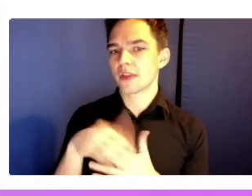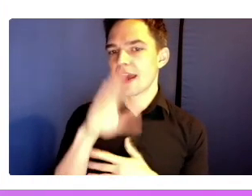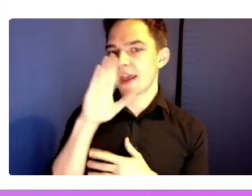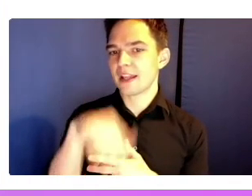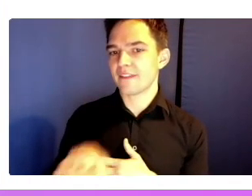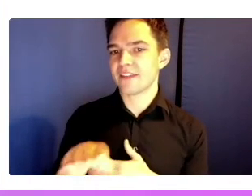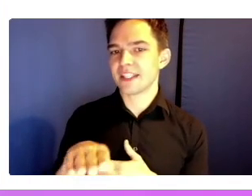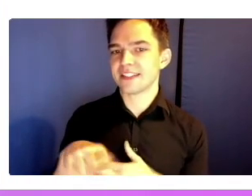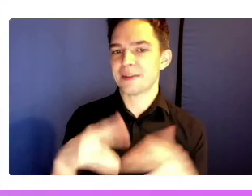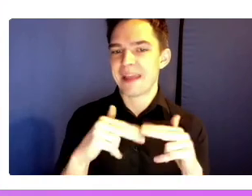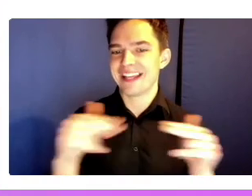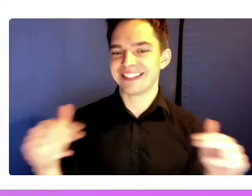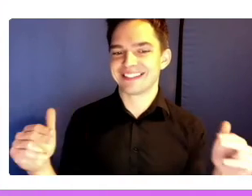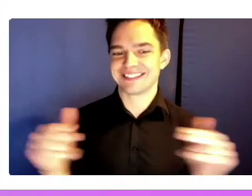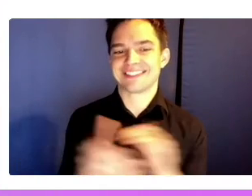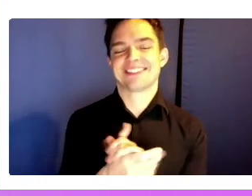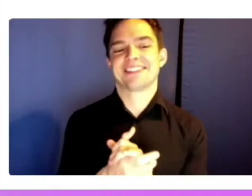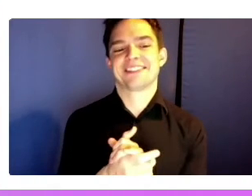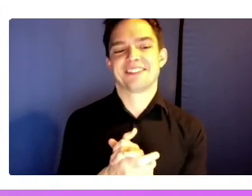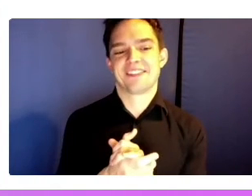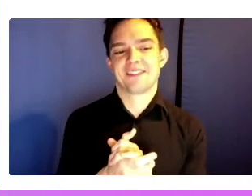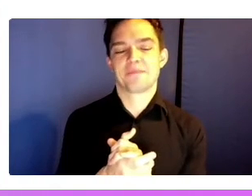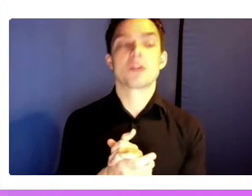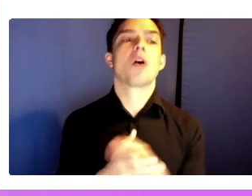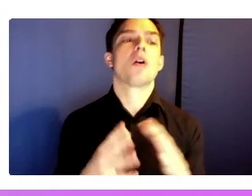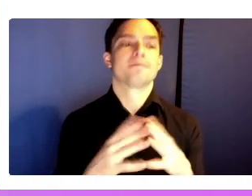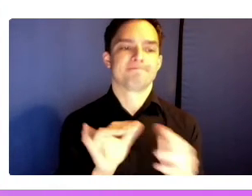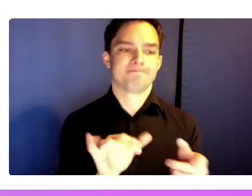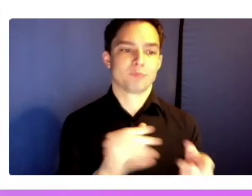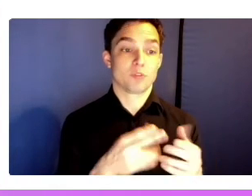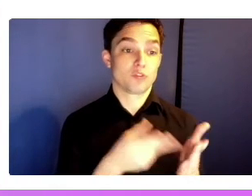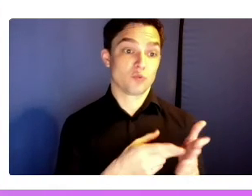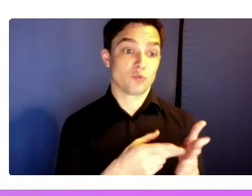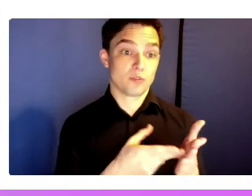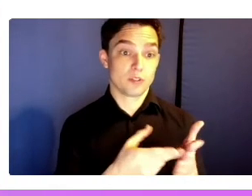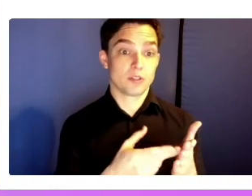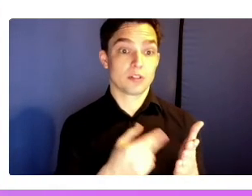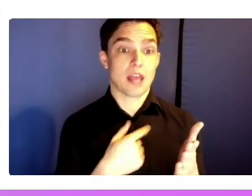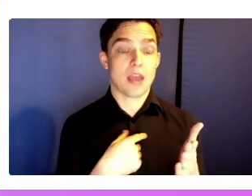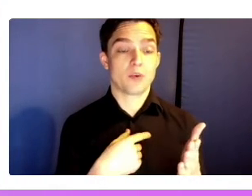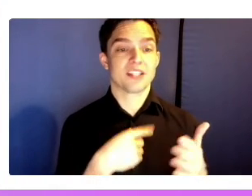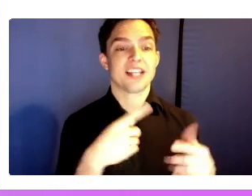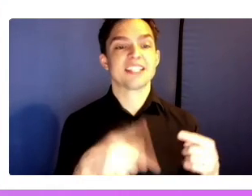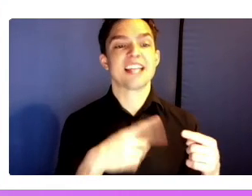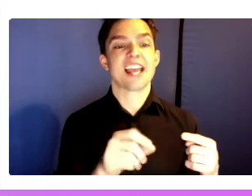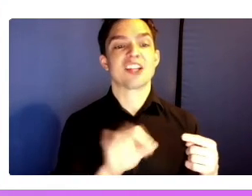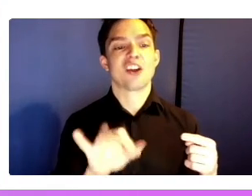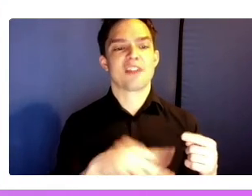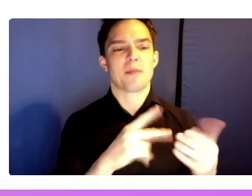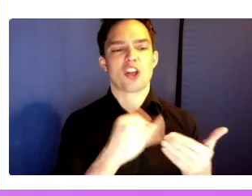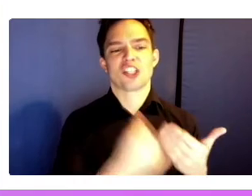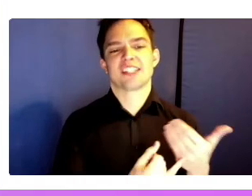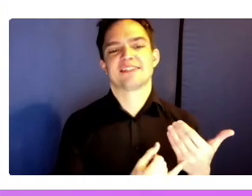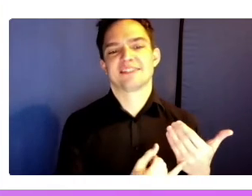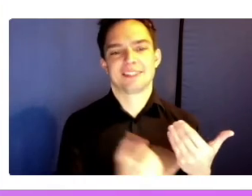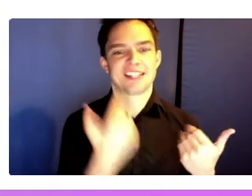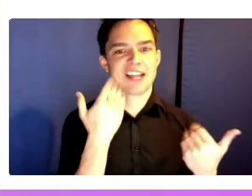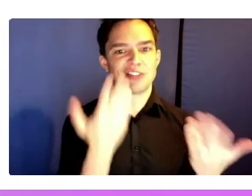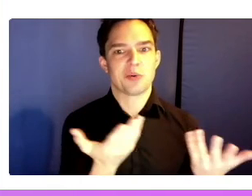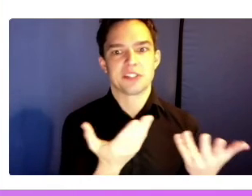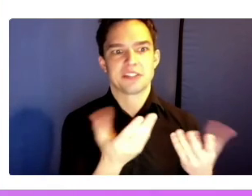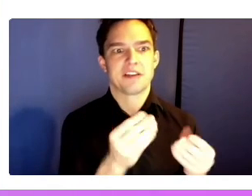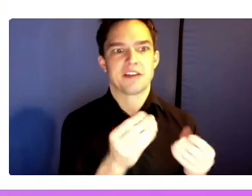bacon? Yeah, so truth be told, I was cycled off the project. So I don't know that it's